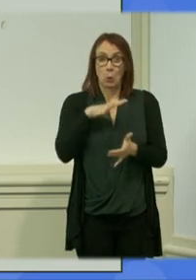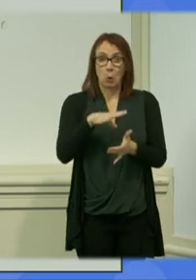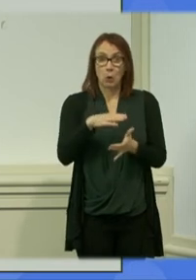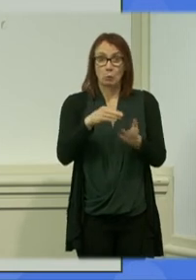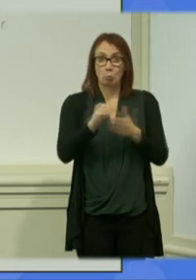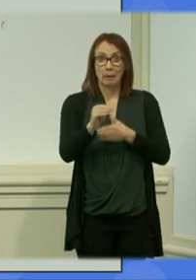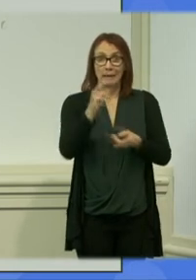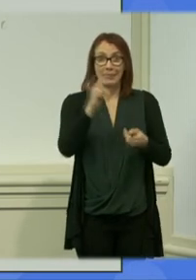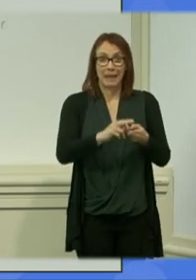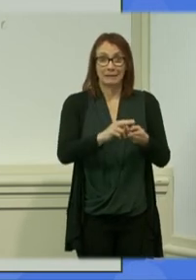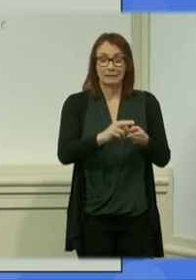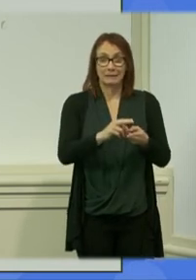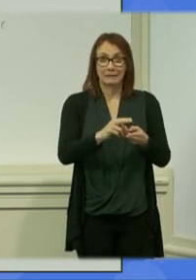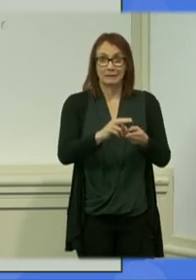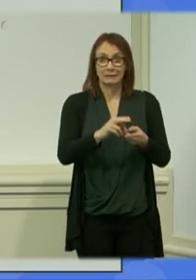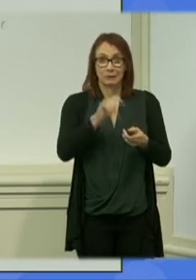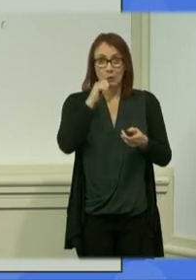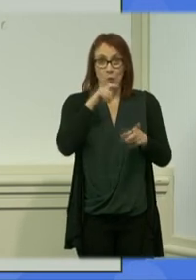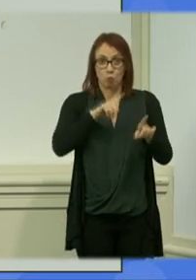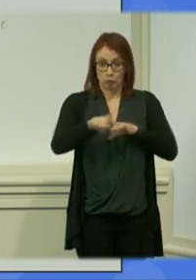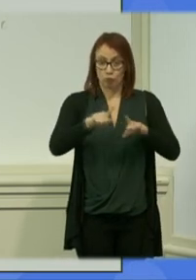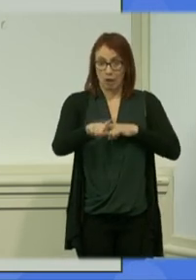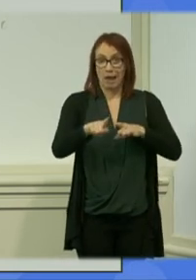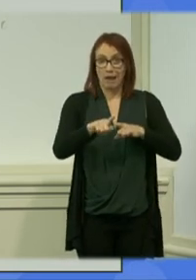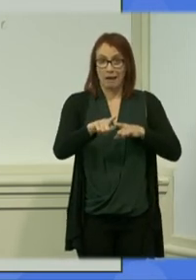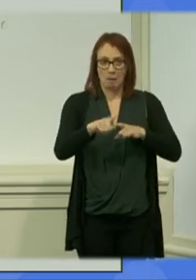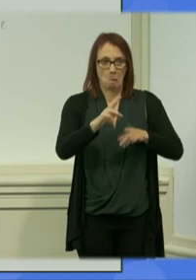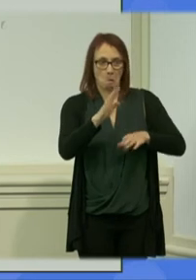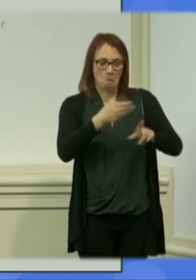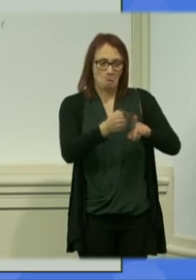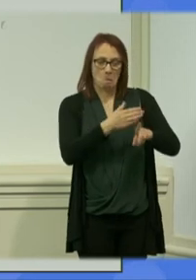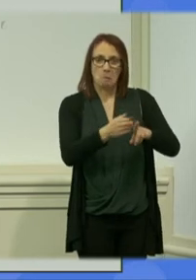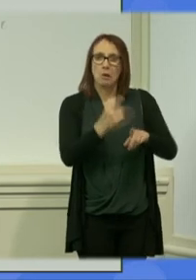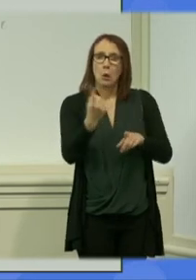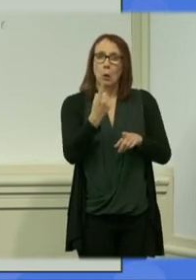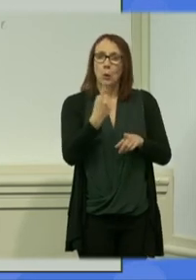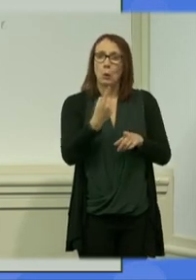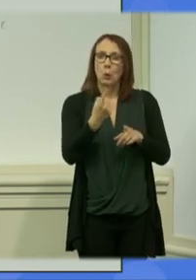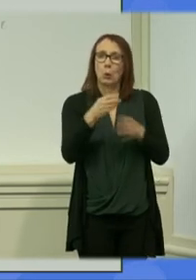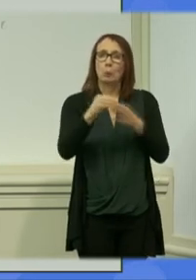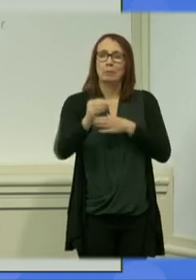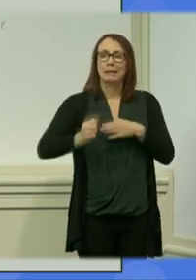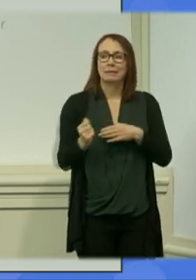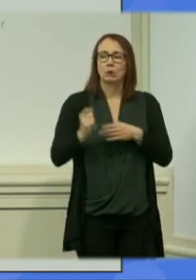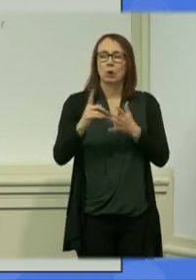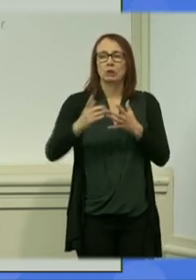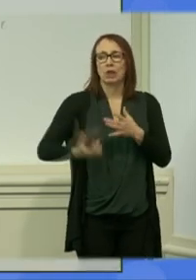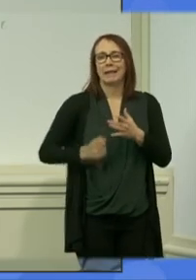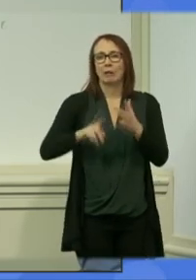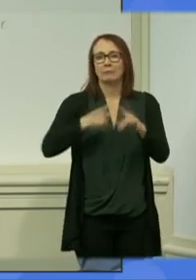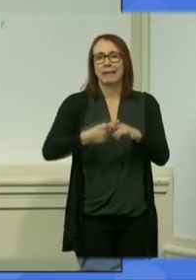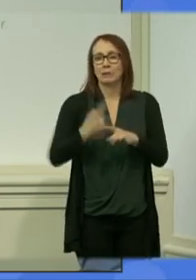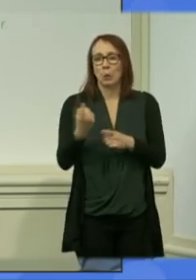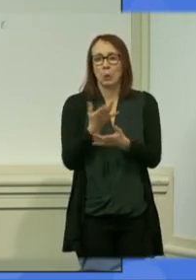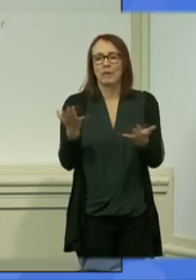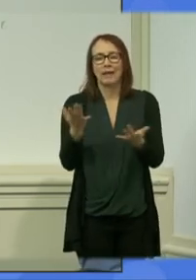there's a difference, you're going to try and fix it so that you pay less. Who pays Scottish income tax? Scottish taxpayers, who are they? It depends on